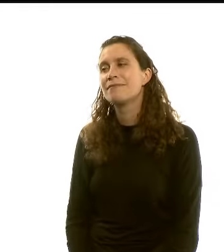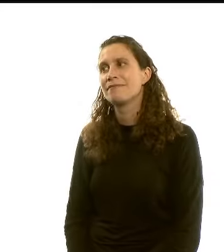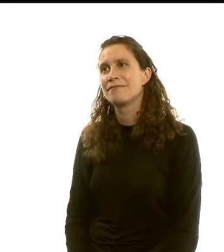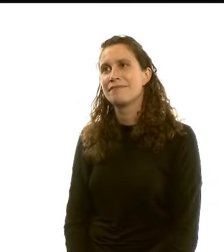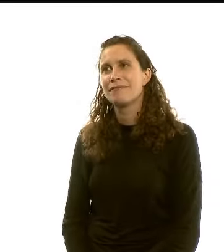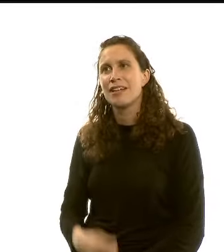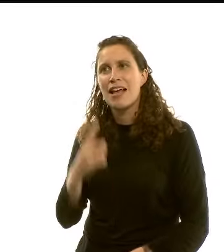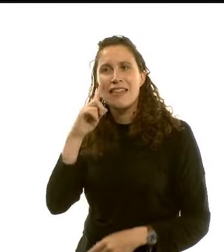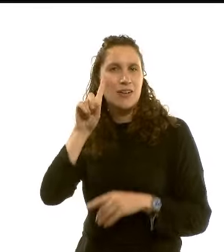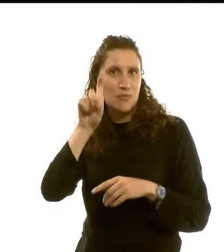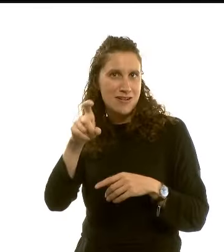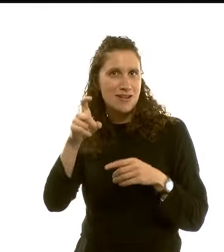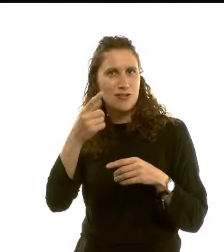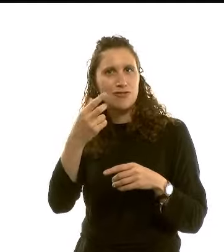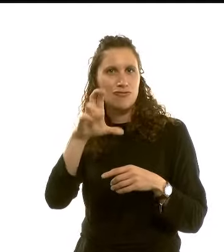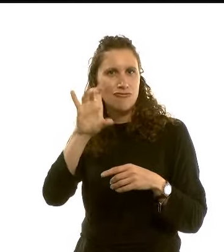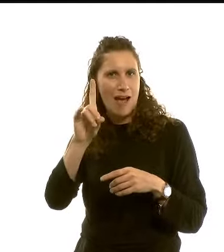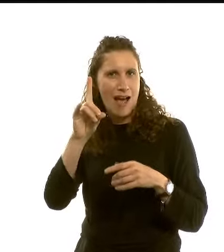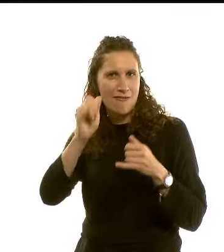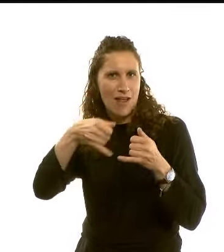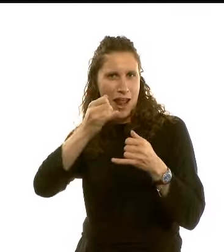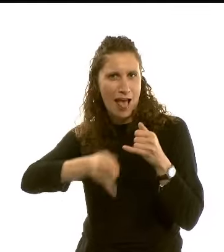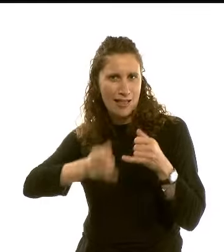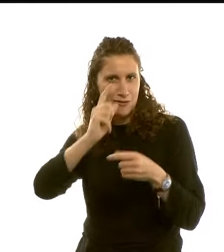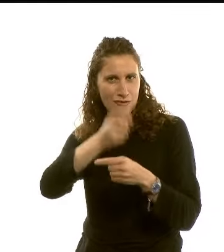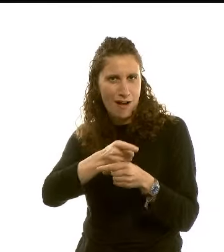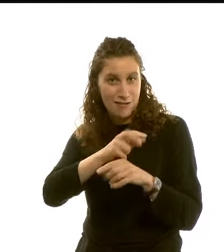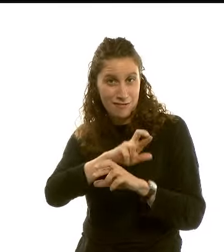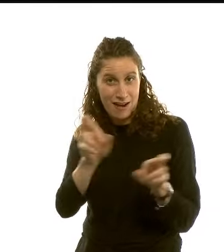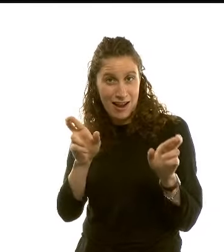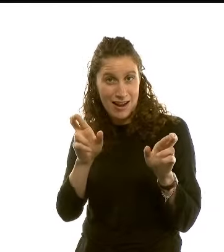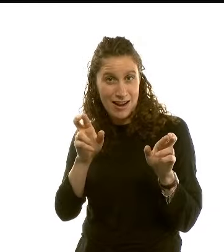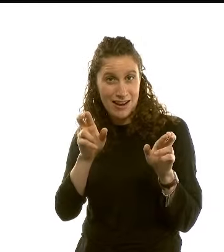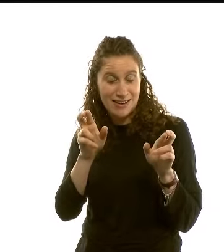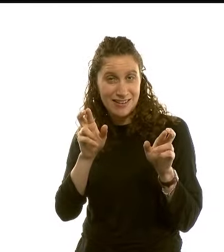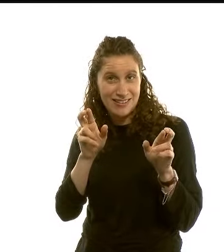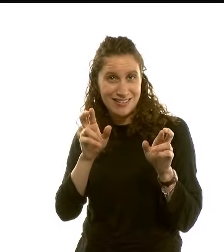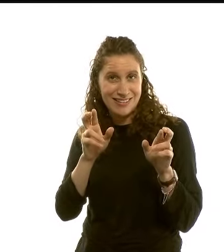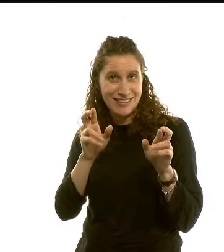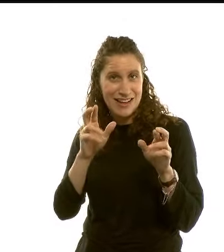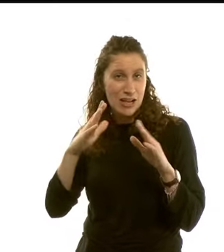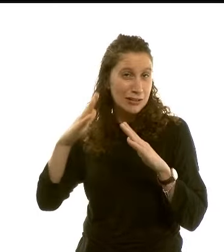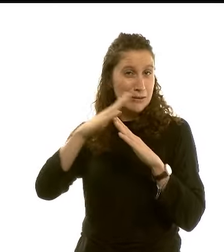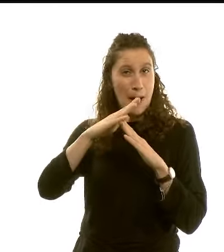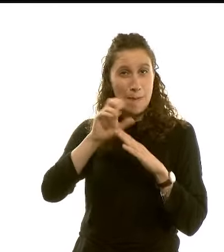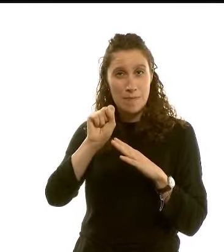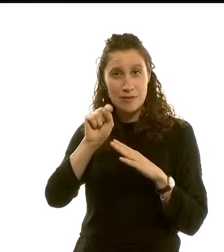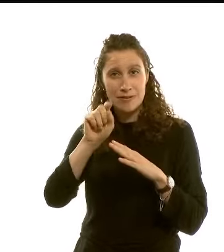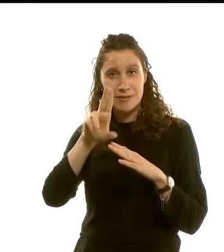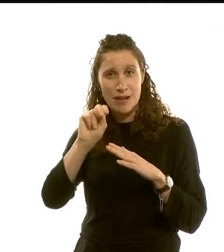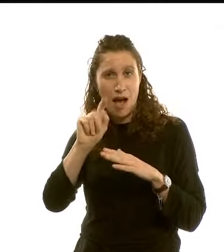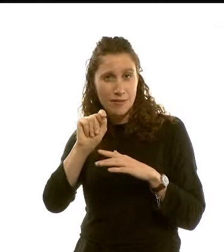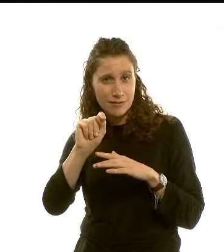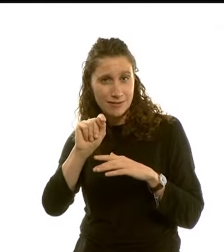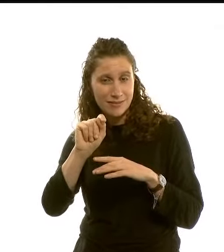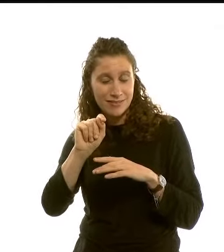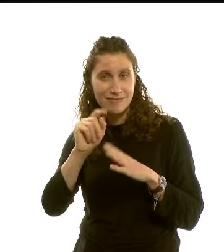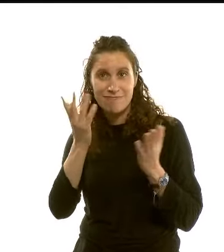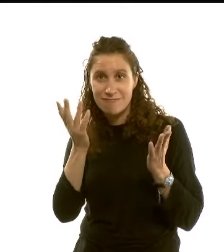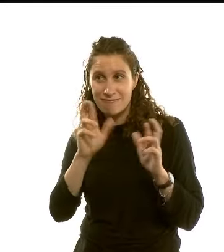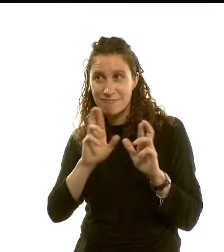need a grand finale, right? Yes, let's do this. Okay, are you both prepared to partake in the ultimate stunt? Bring it on, ma'am. Okay, here